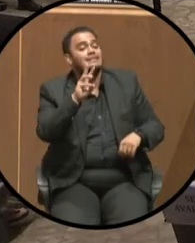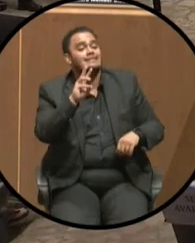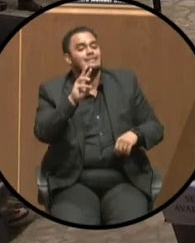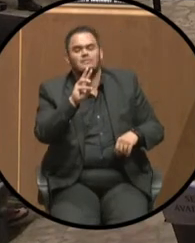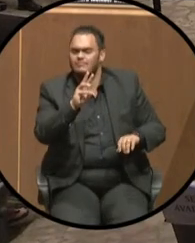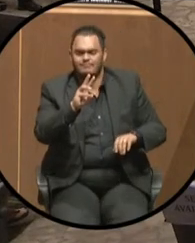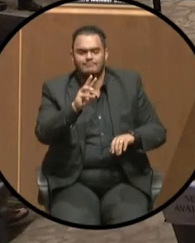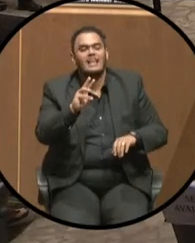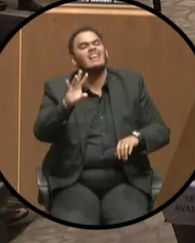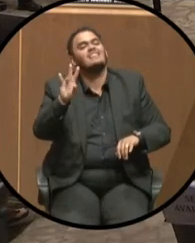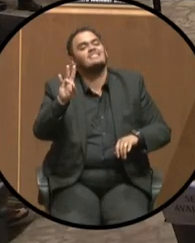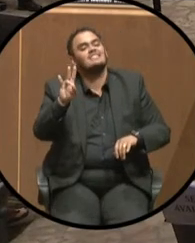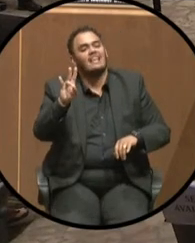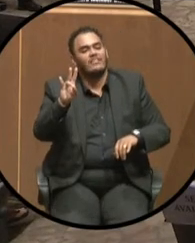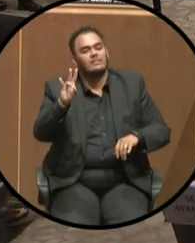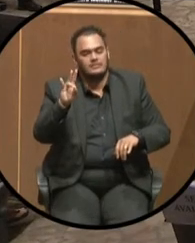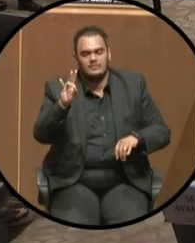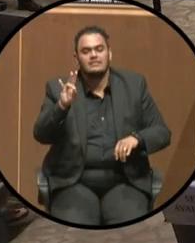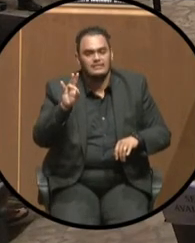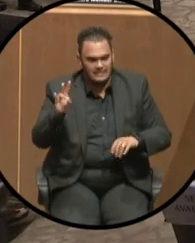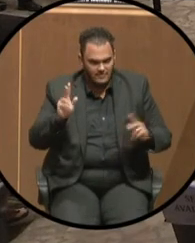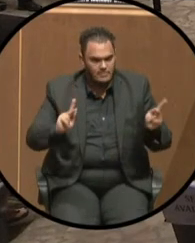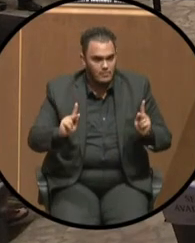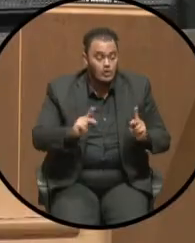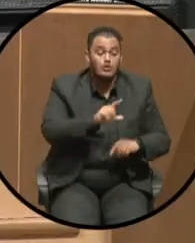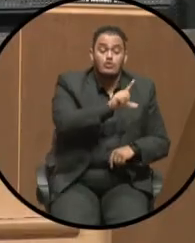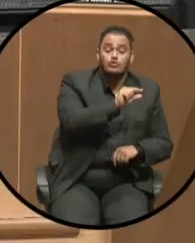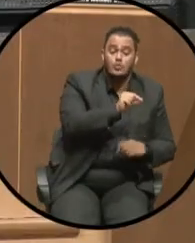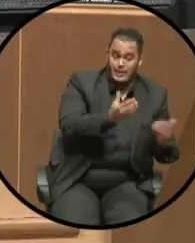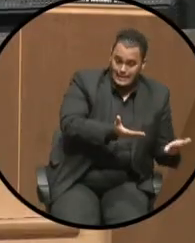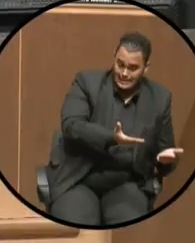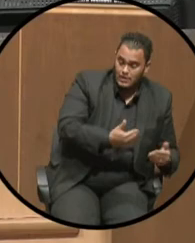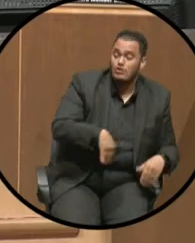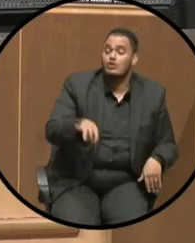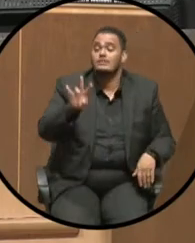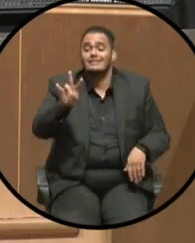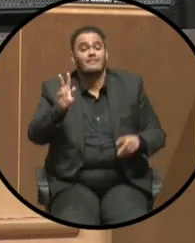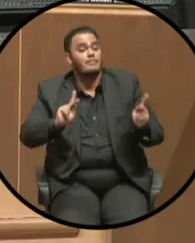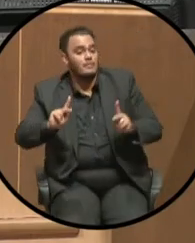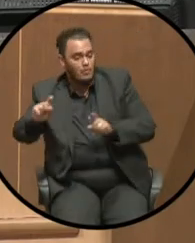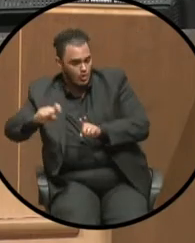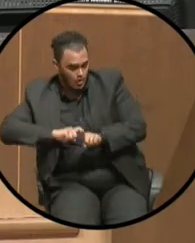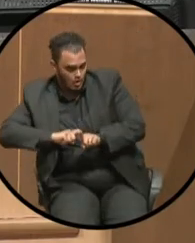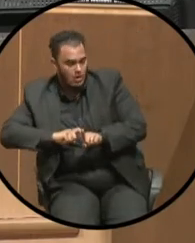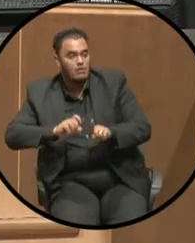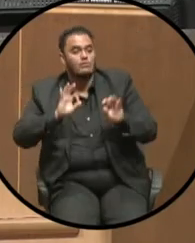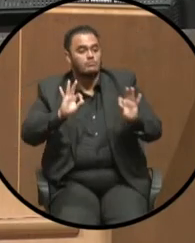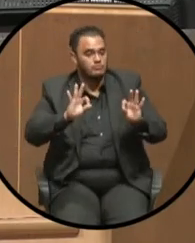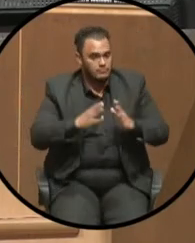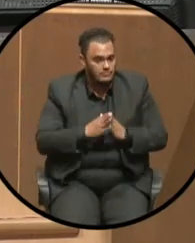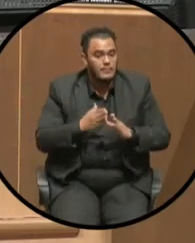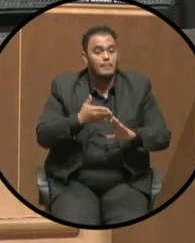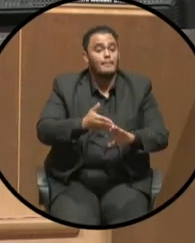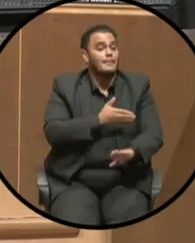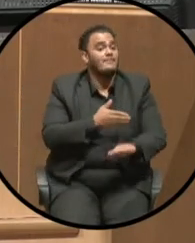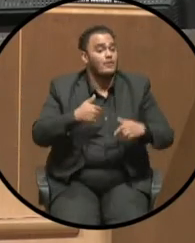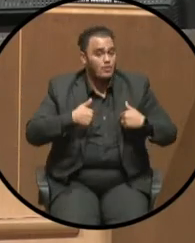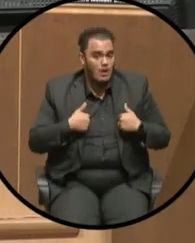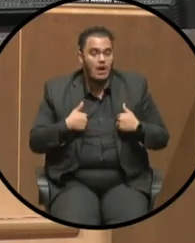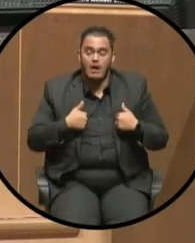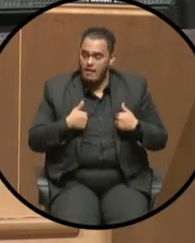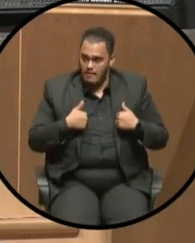Six callers? Seven, sorry. Seven callers. Okay, so we have 20 speakers, seven callers. Before I before I go through the